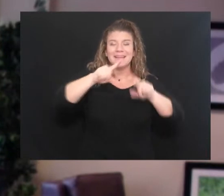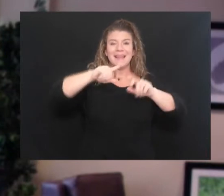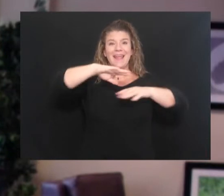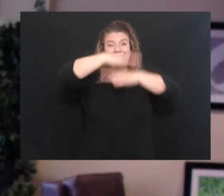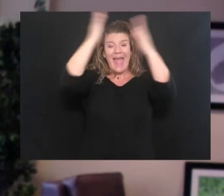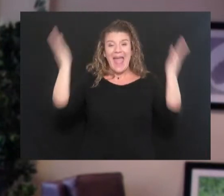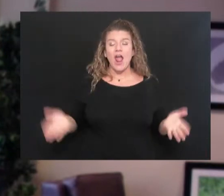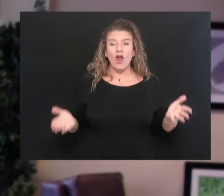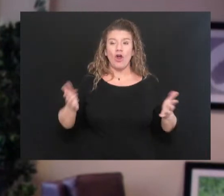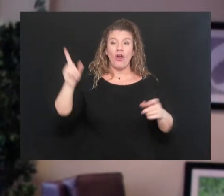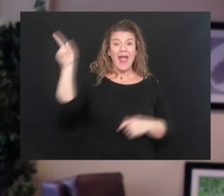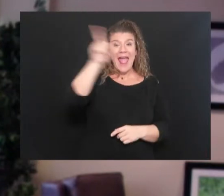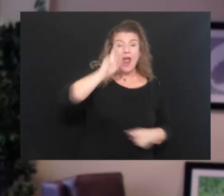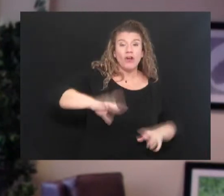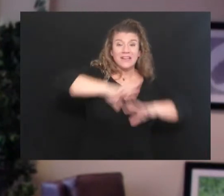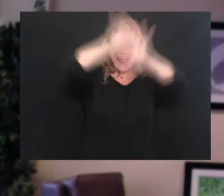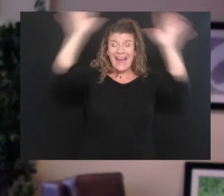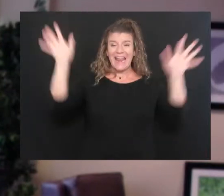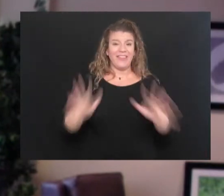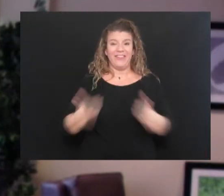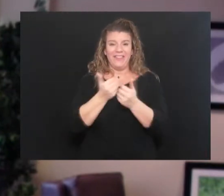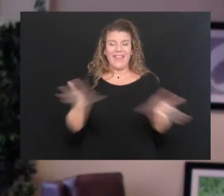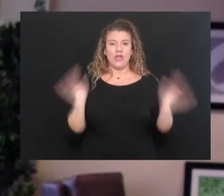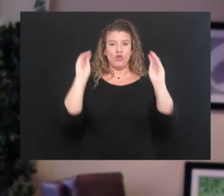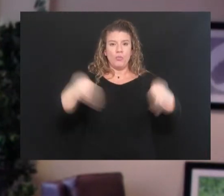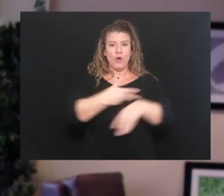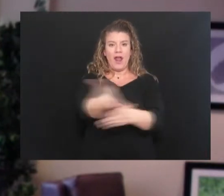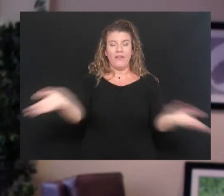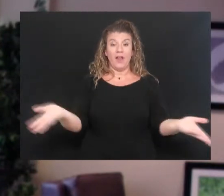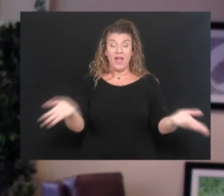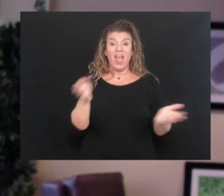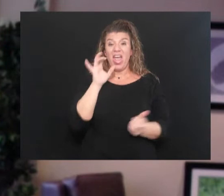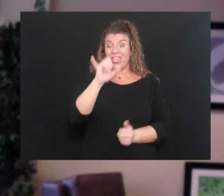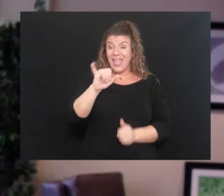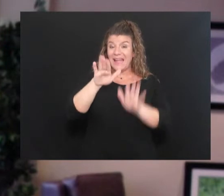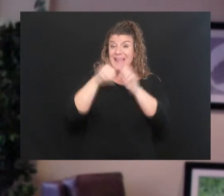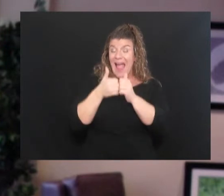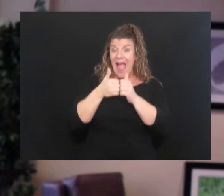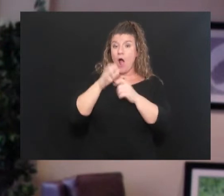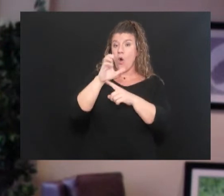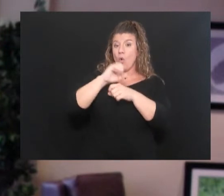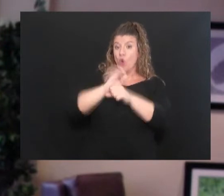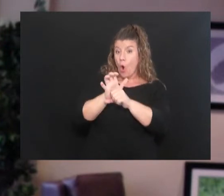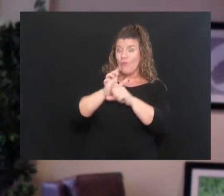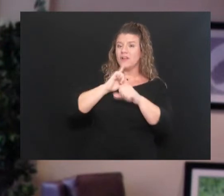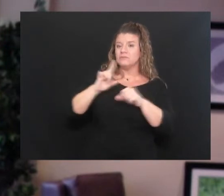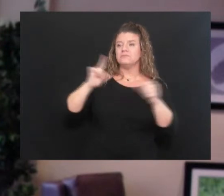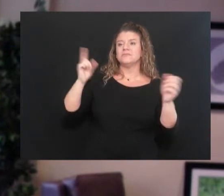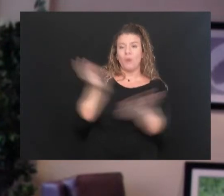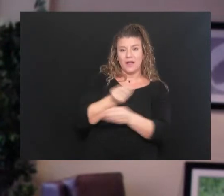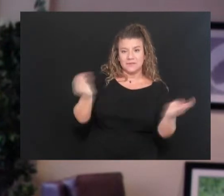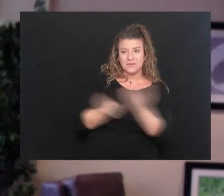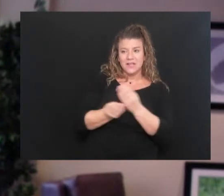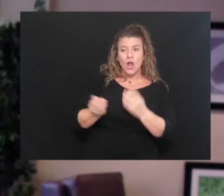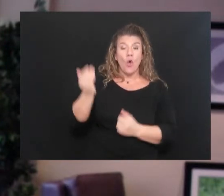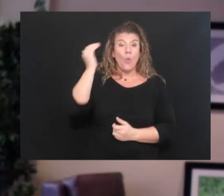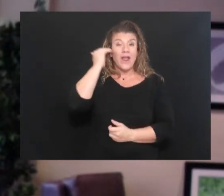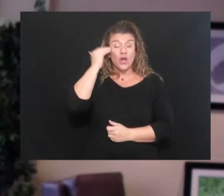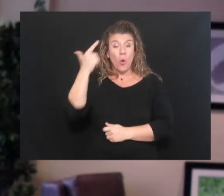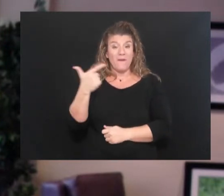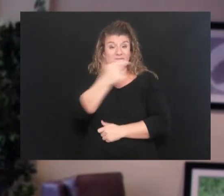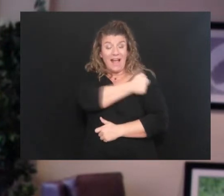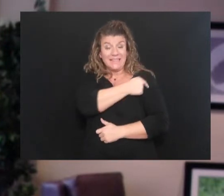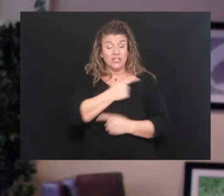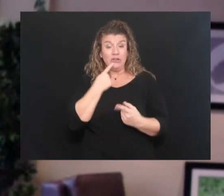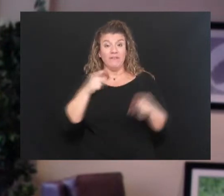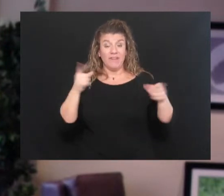that are put into the air, which is how COVID spreads. And we know that the vaccines are highly effective